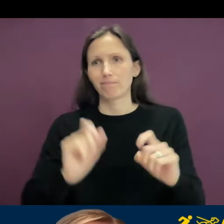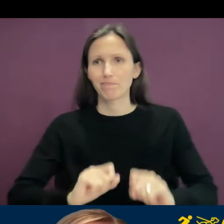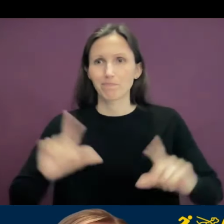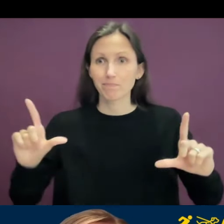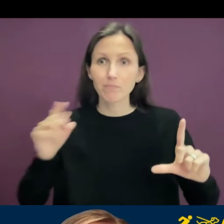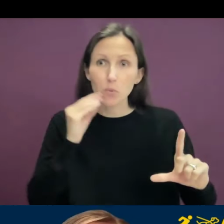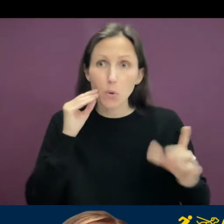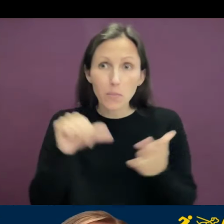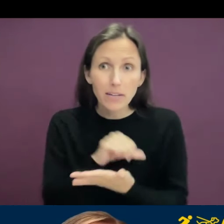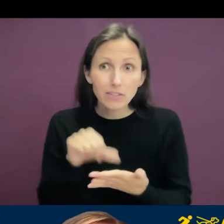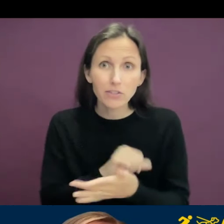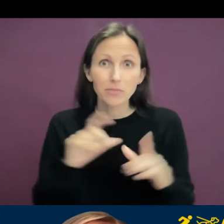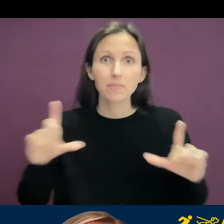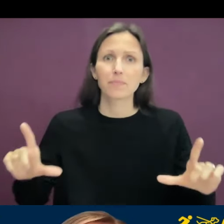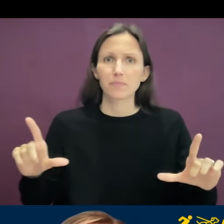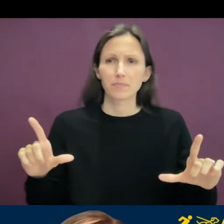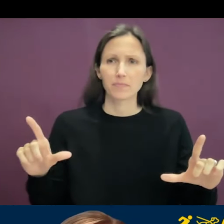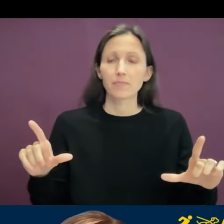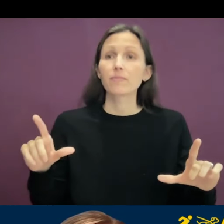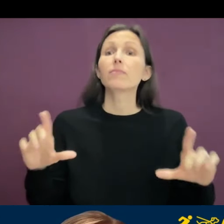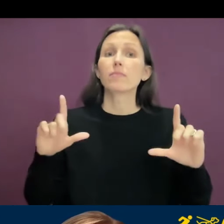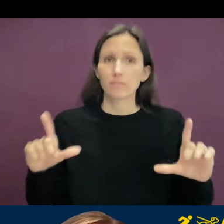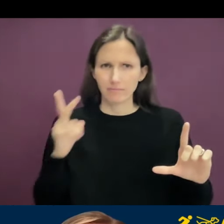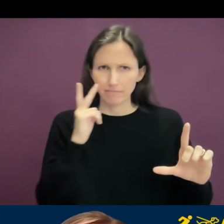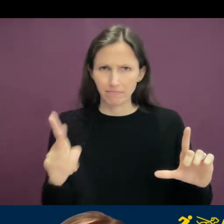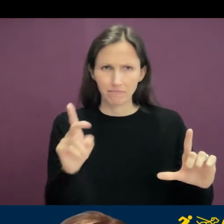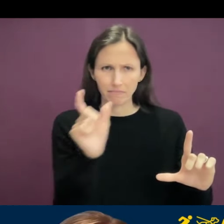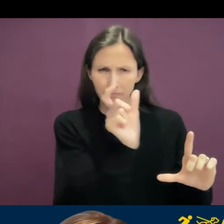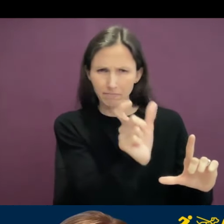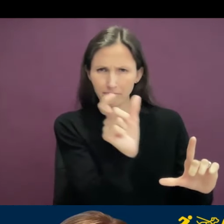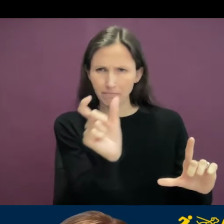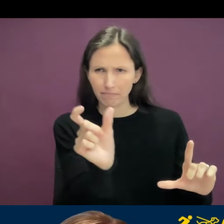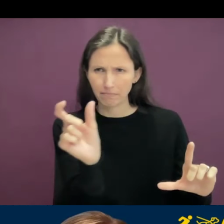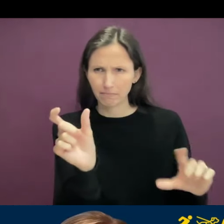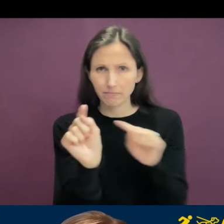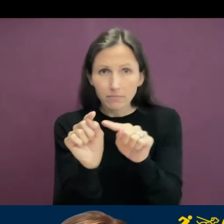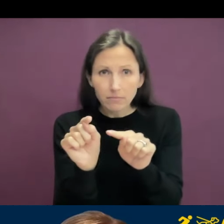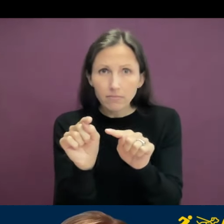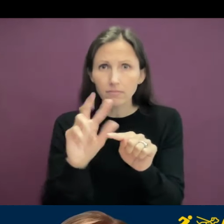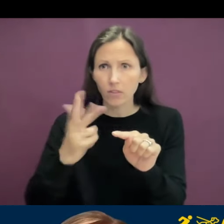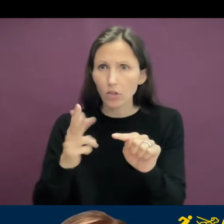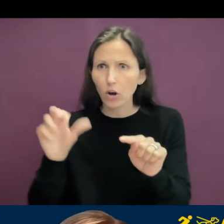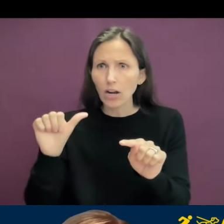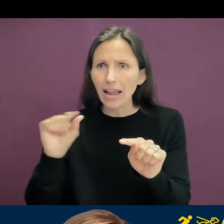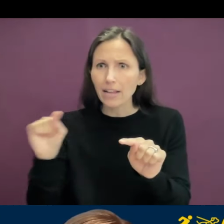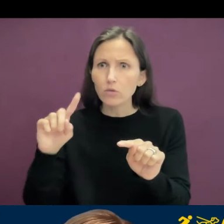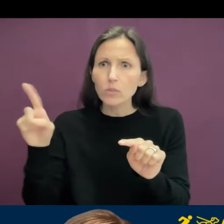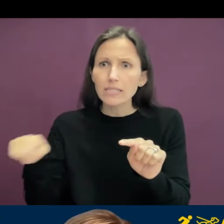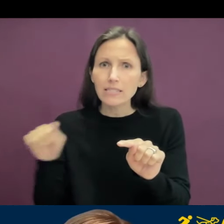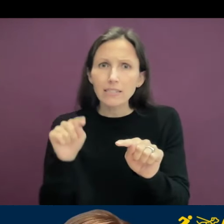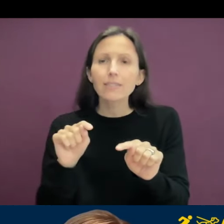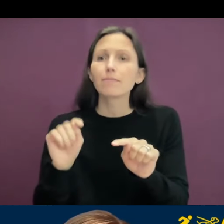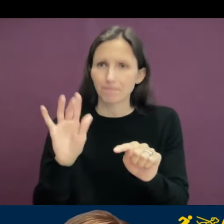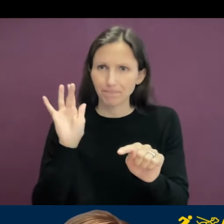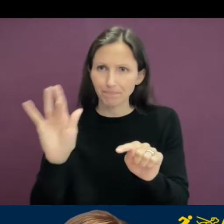main homepage. When we're on their website, the point that I was speaking to was that A to Z. So we're going to select this